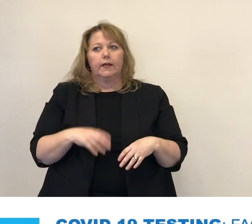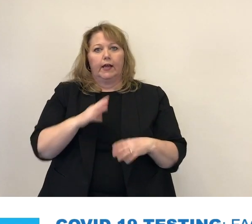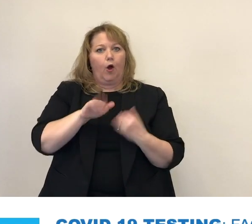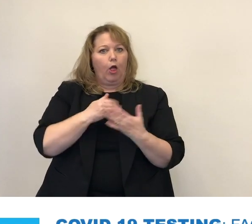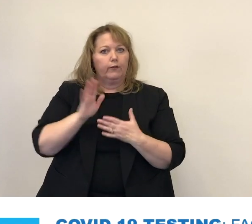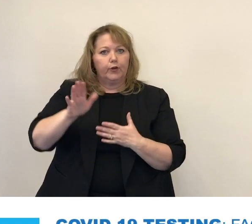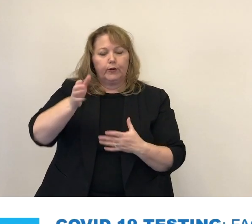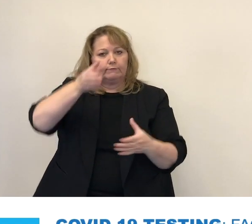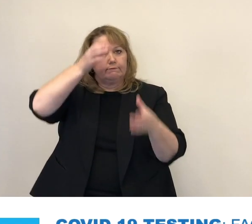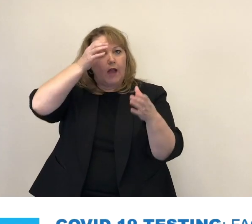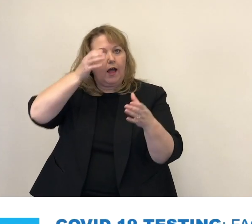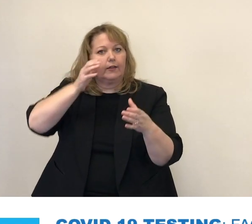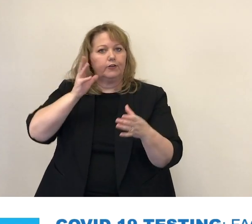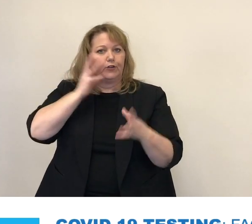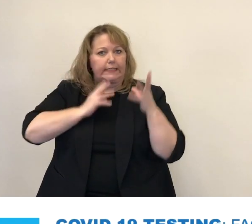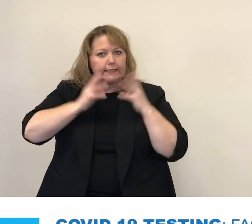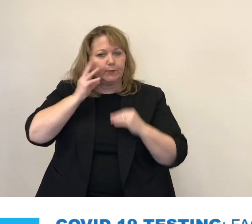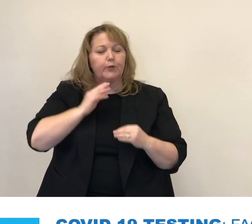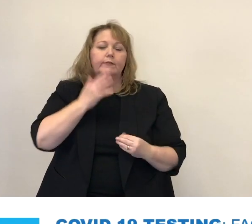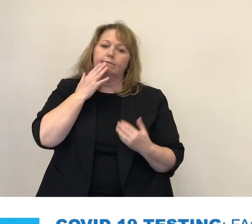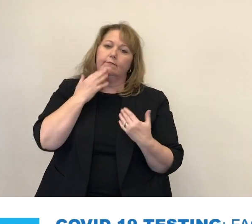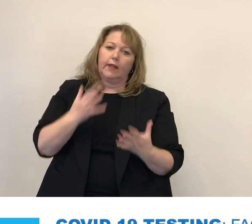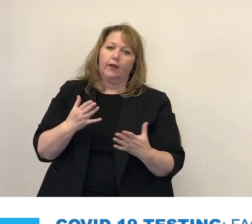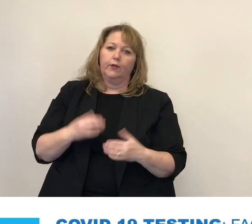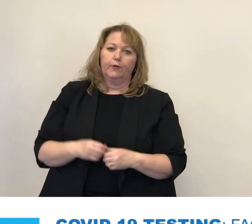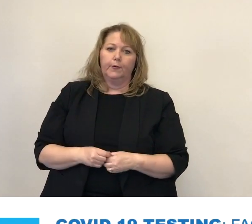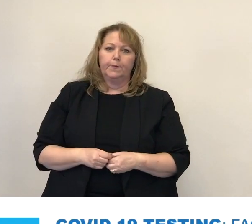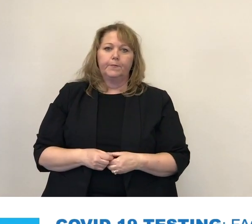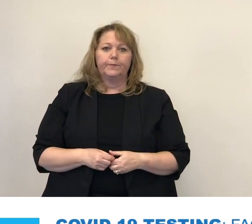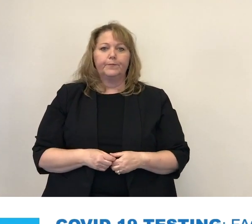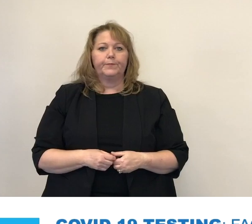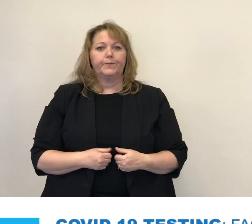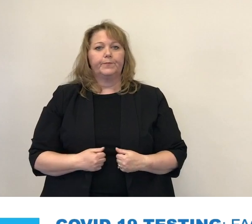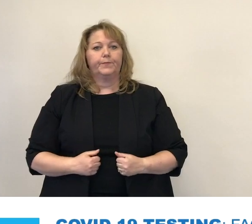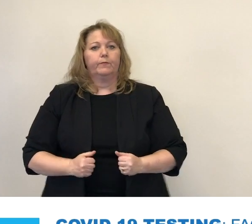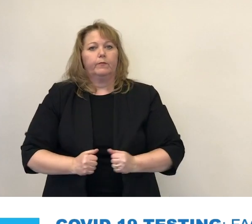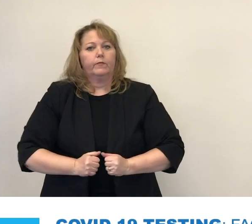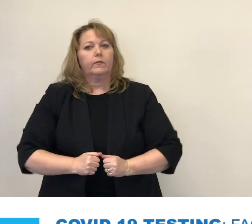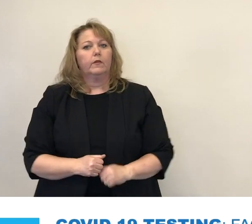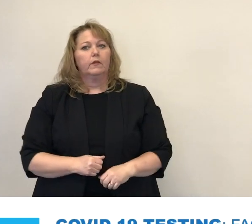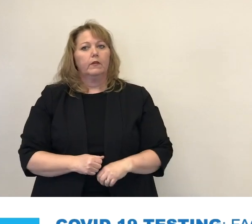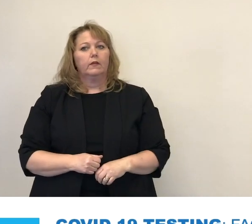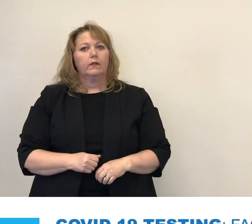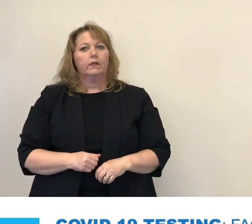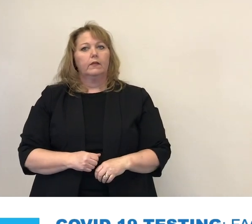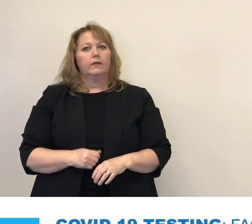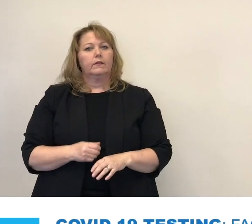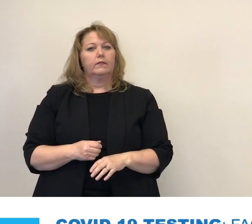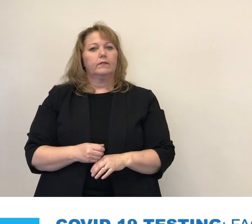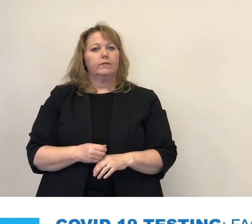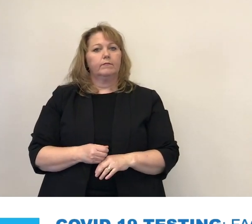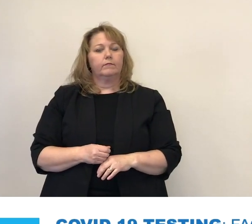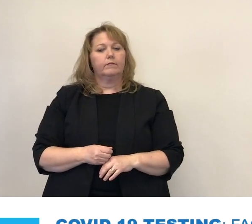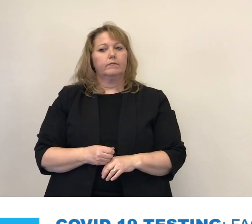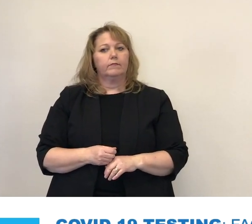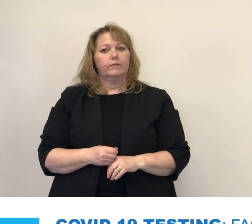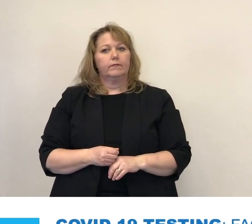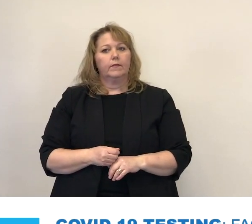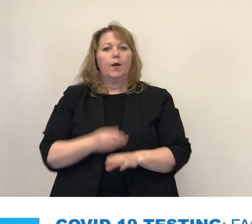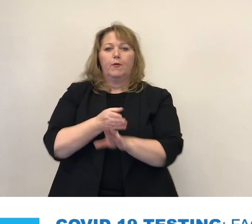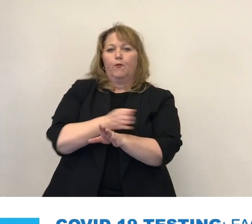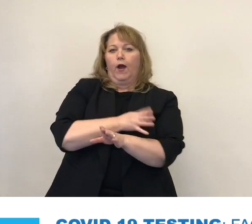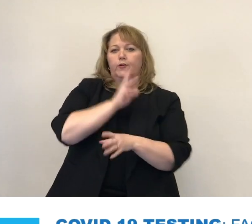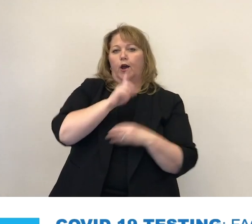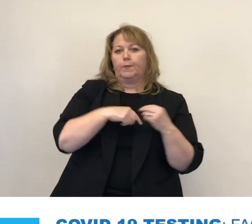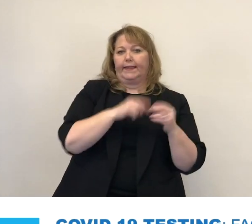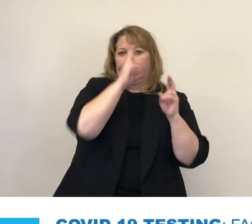and experience with us, and I think that people are going to learn a lot from that. Before I go on to the Nevadan hero